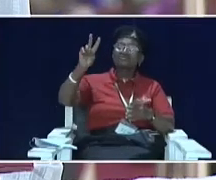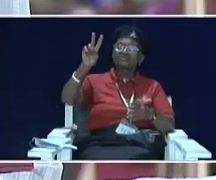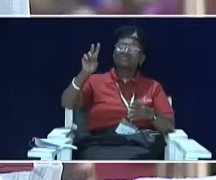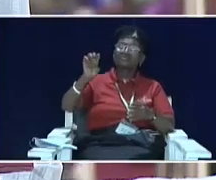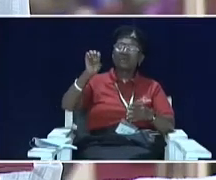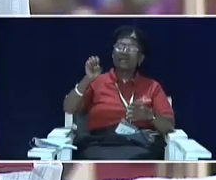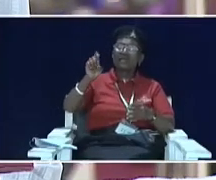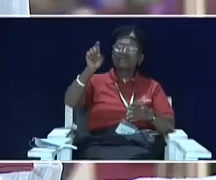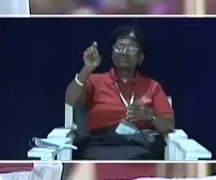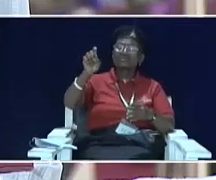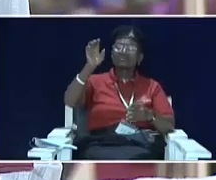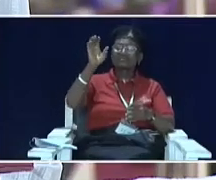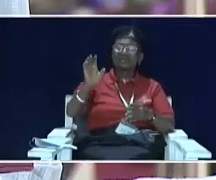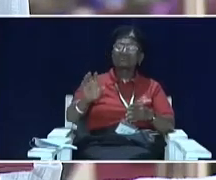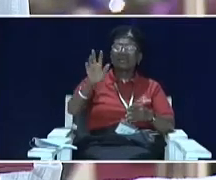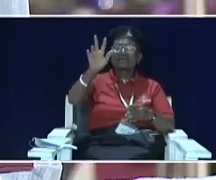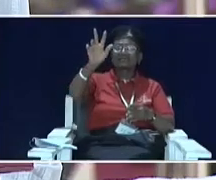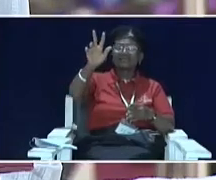Exodus 3,